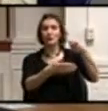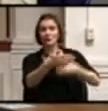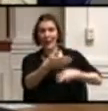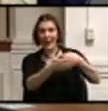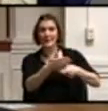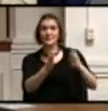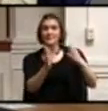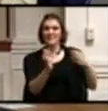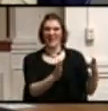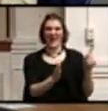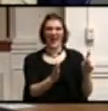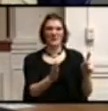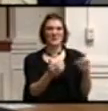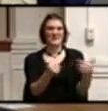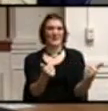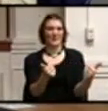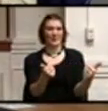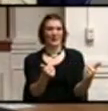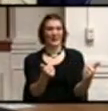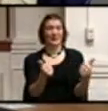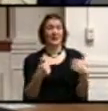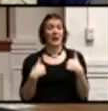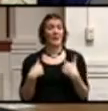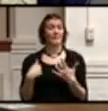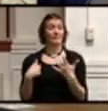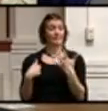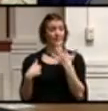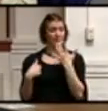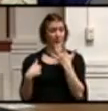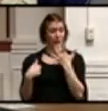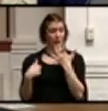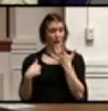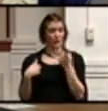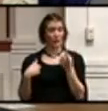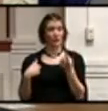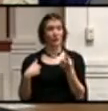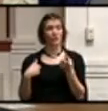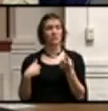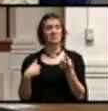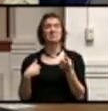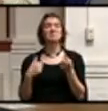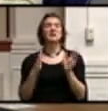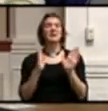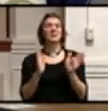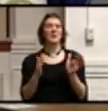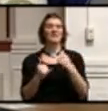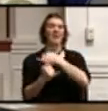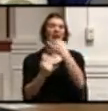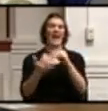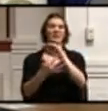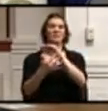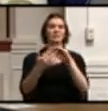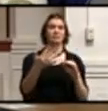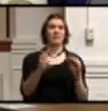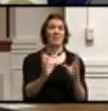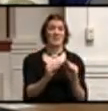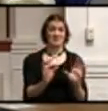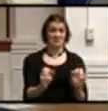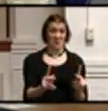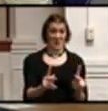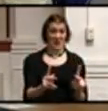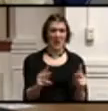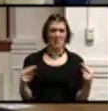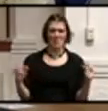capital plan. But what I'd prefer to do is to leave that till the end of the meeting, if that's